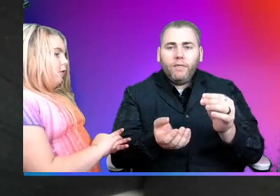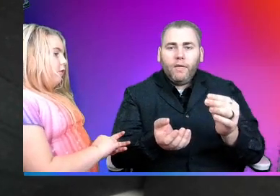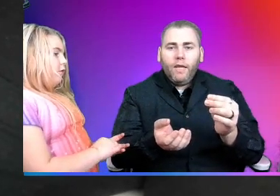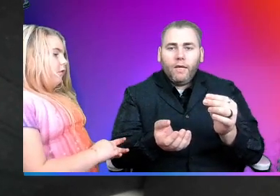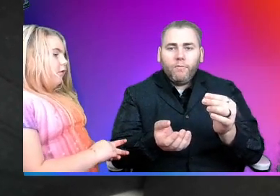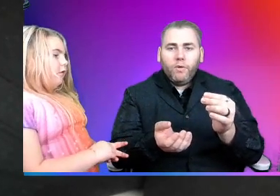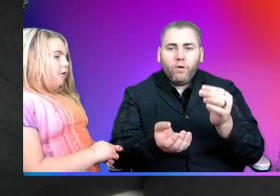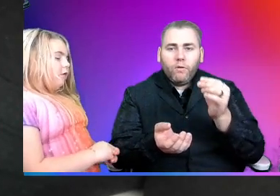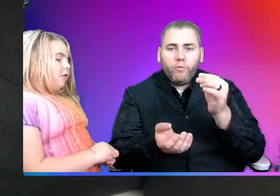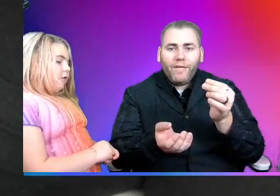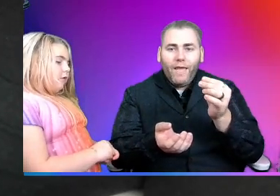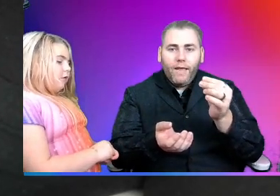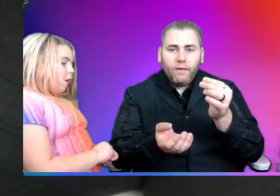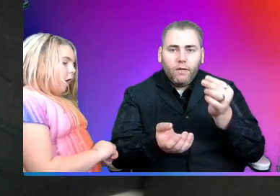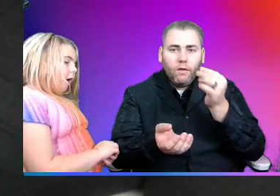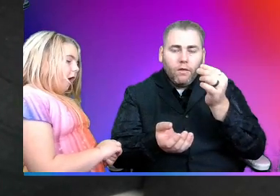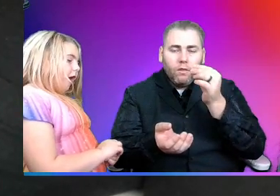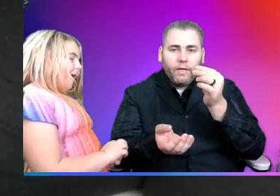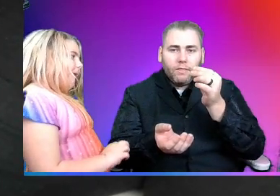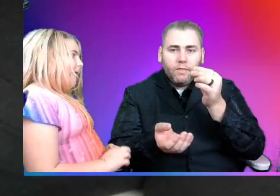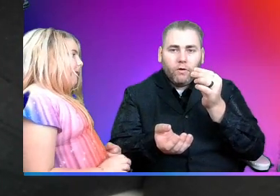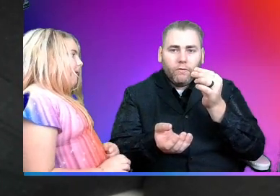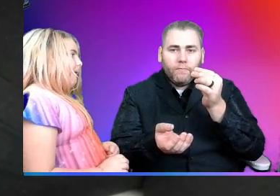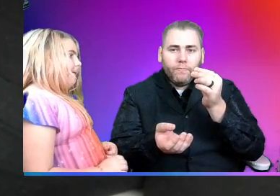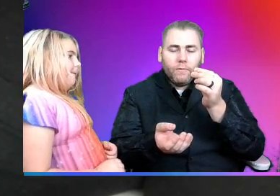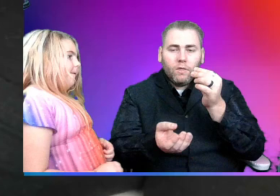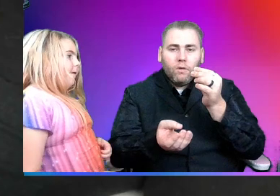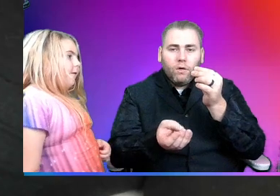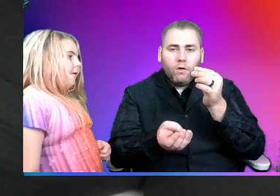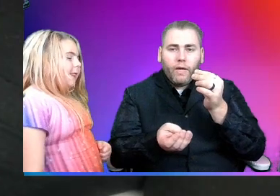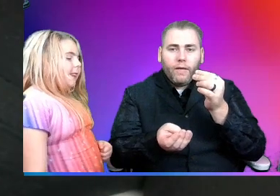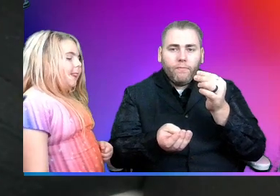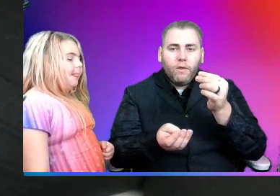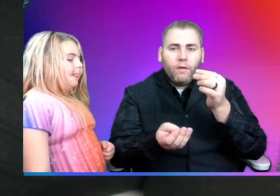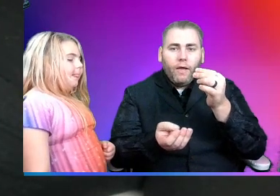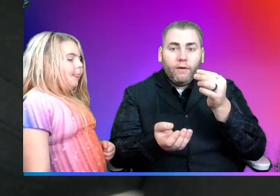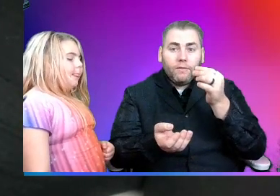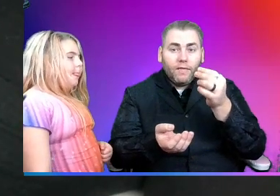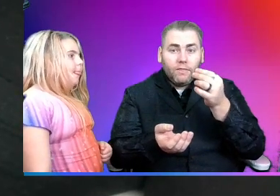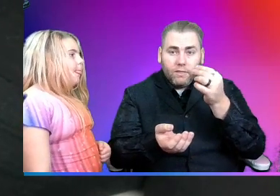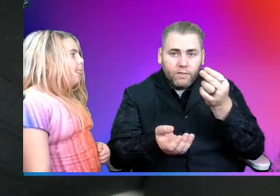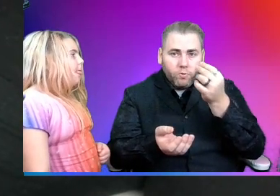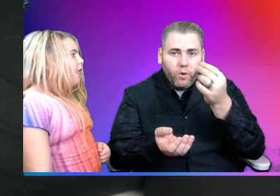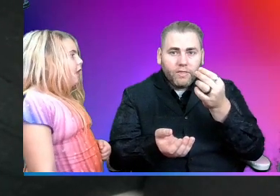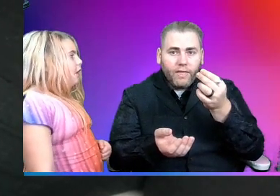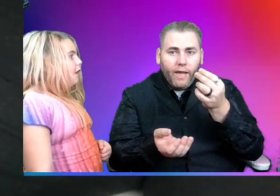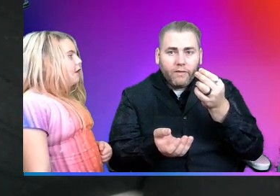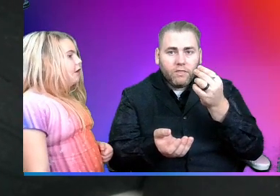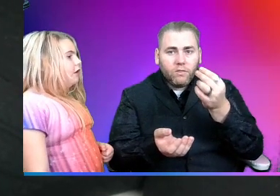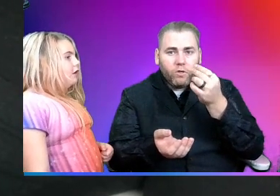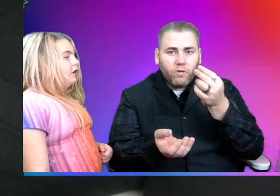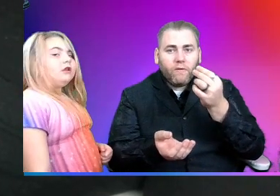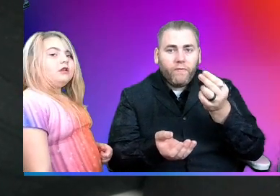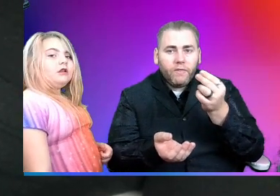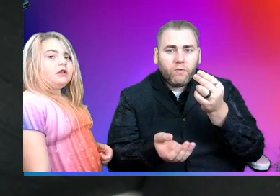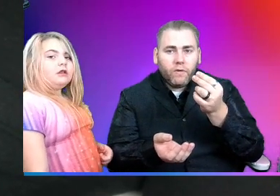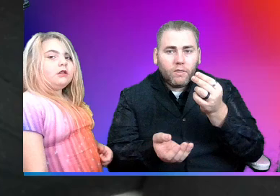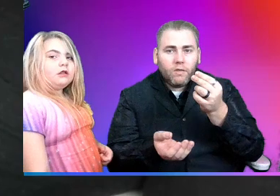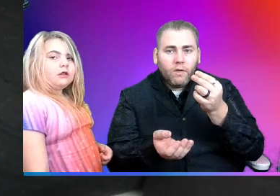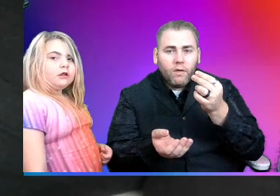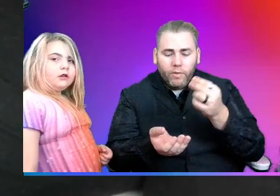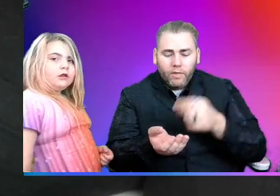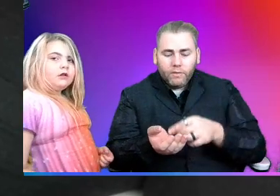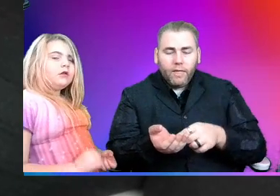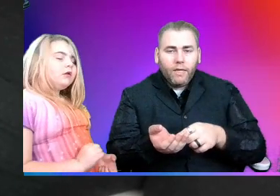topple into the hand, but you're going to pretend like it's here. Okay? And since this is where it's at, this is where the convincer